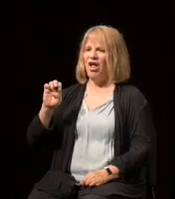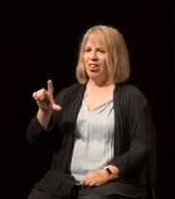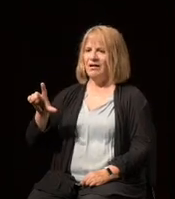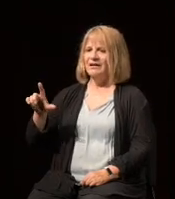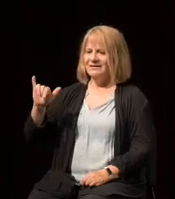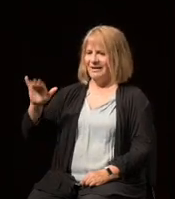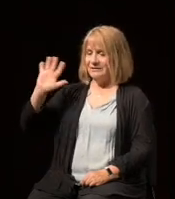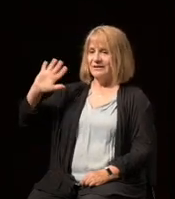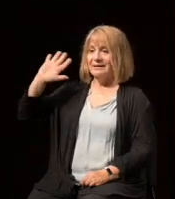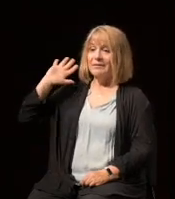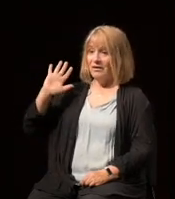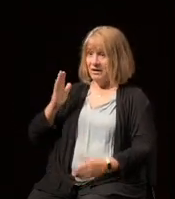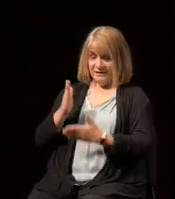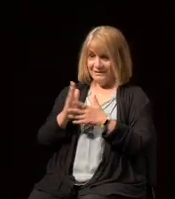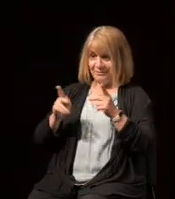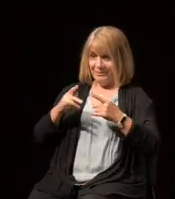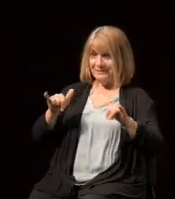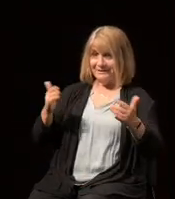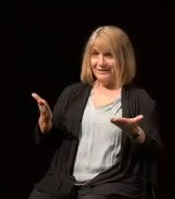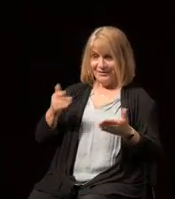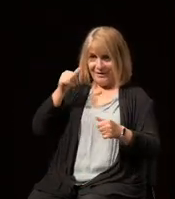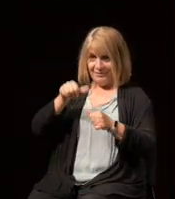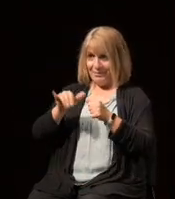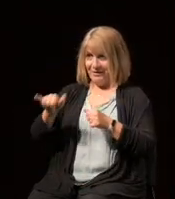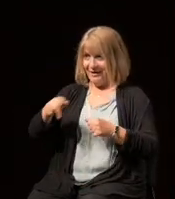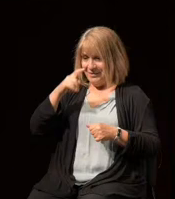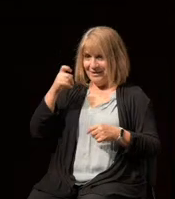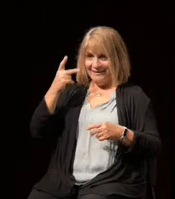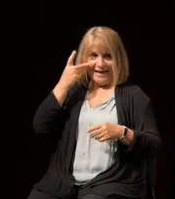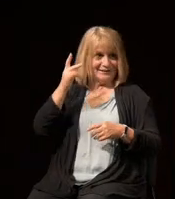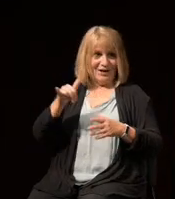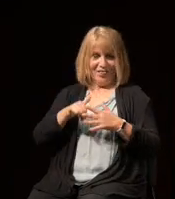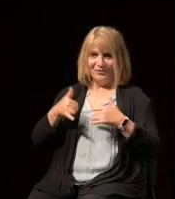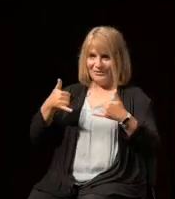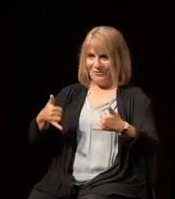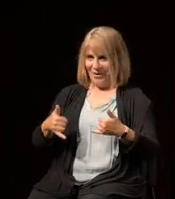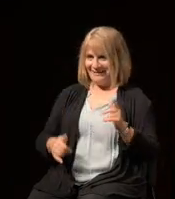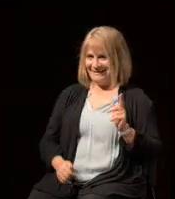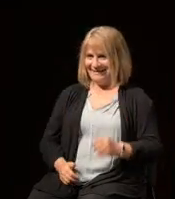some people that are still here that remember that because I saw those awards.